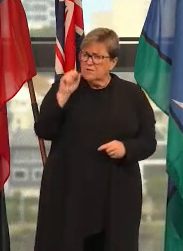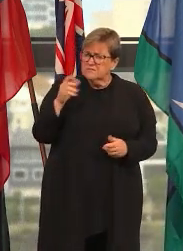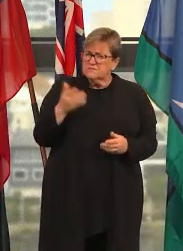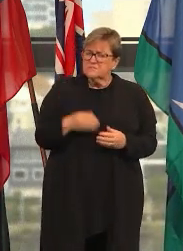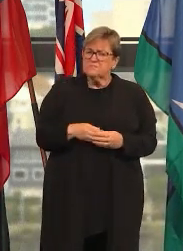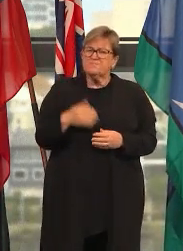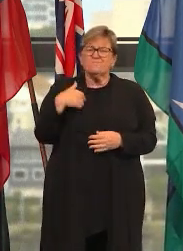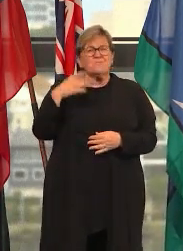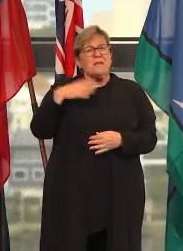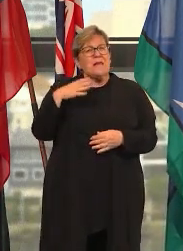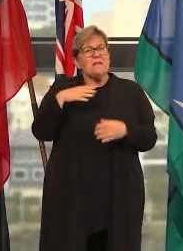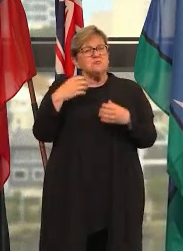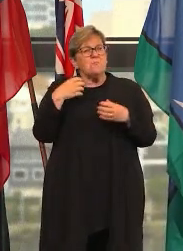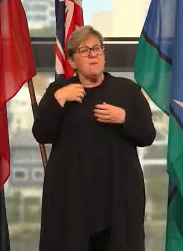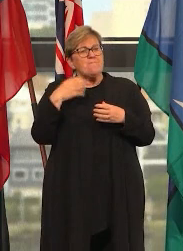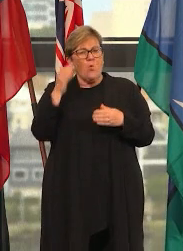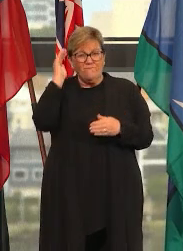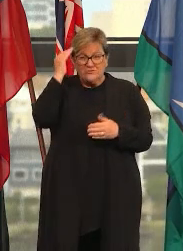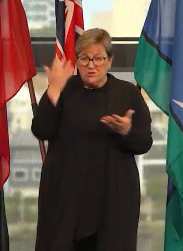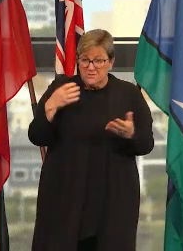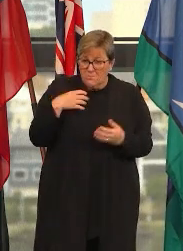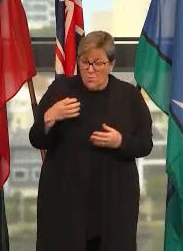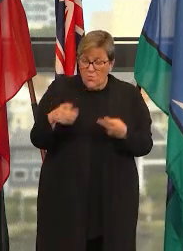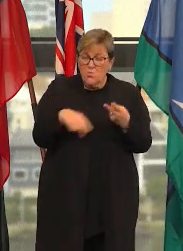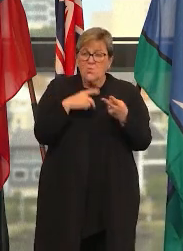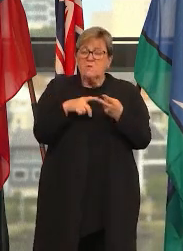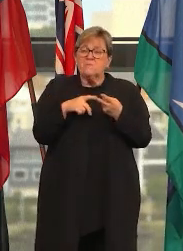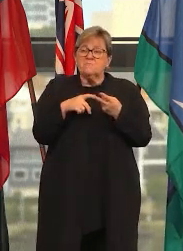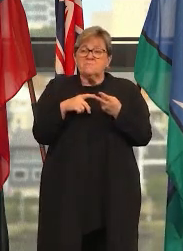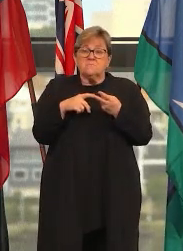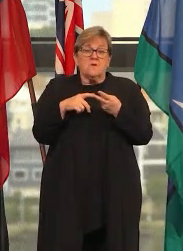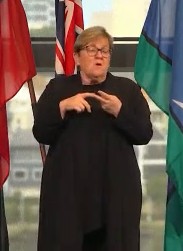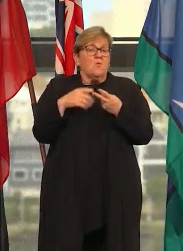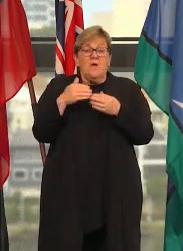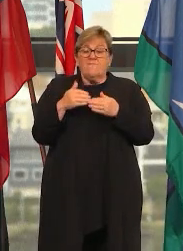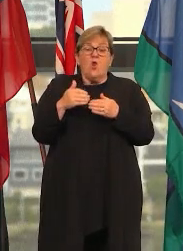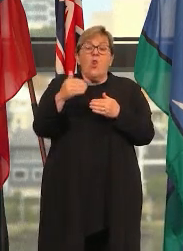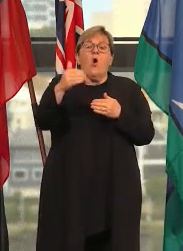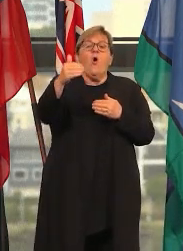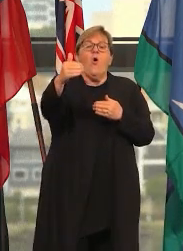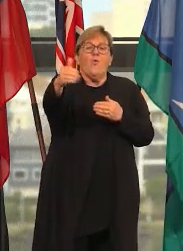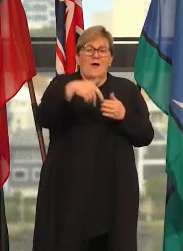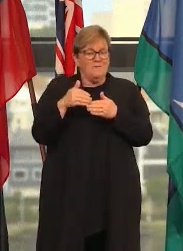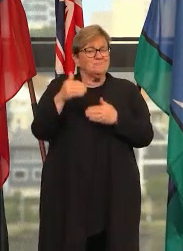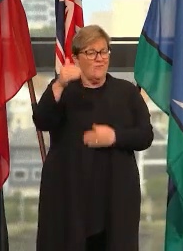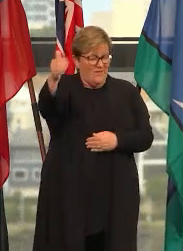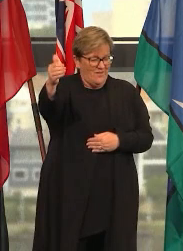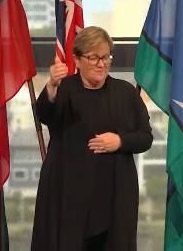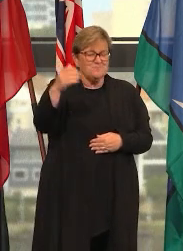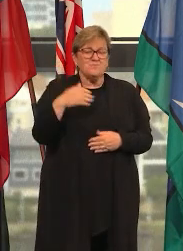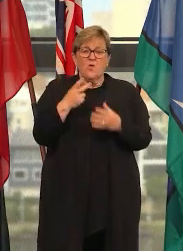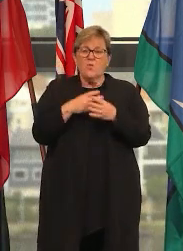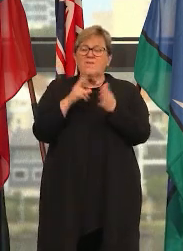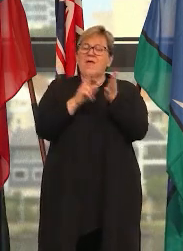NDIS, it's been a game changer. It has improved the lives of many of us, although